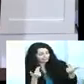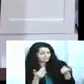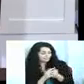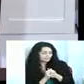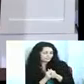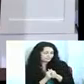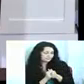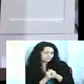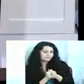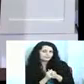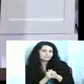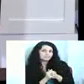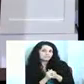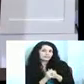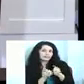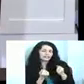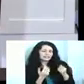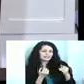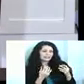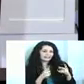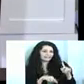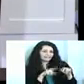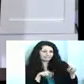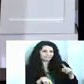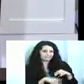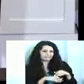line in weddings if anyone wants to know.